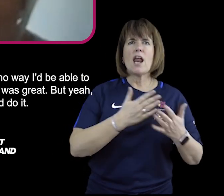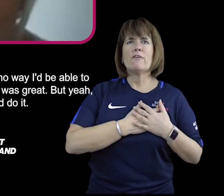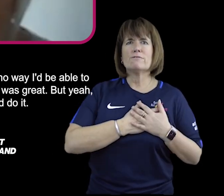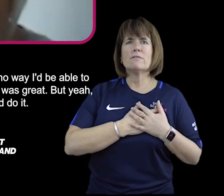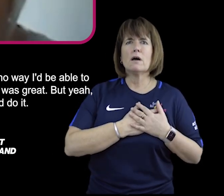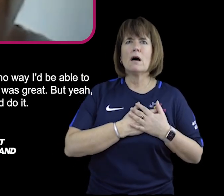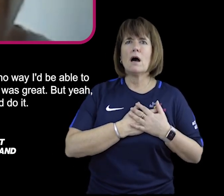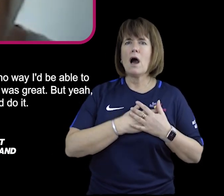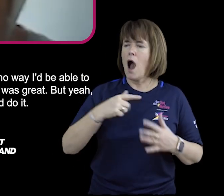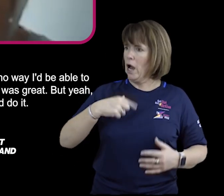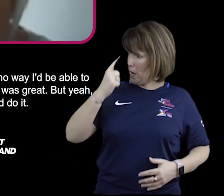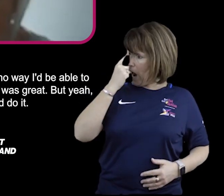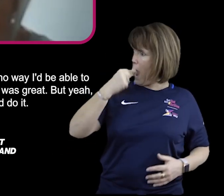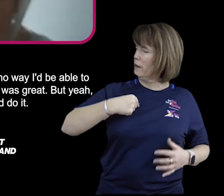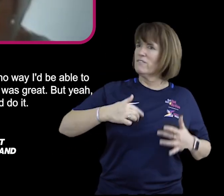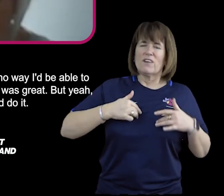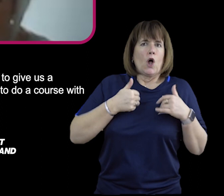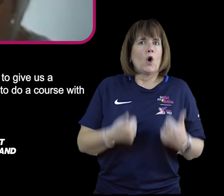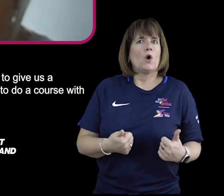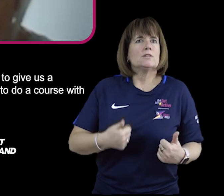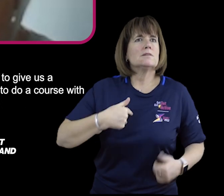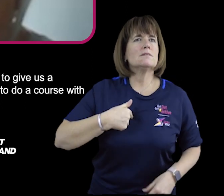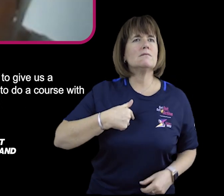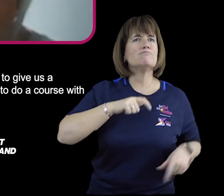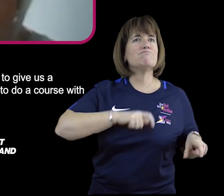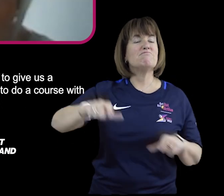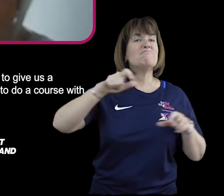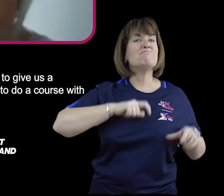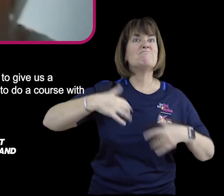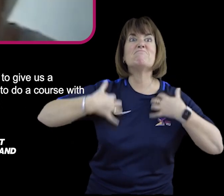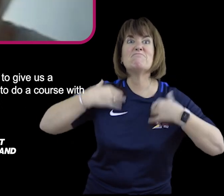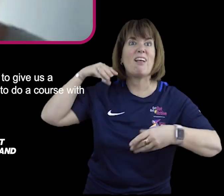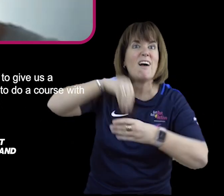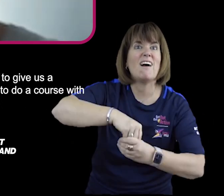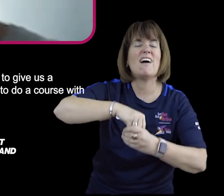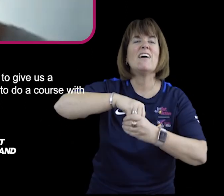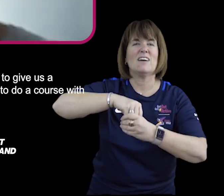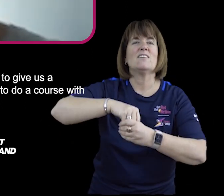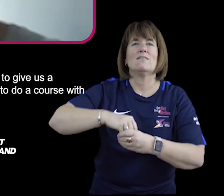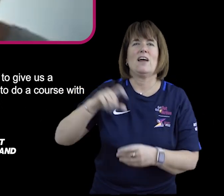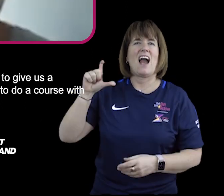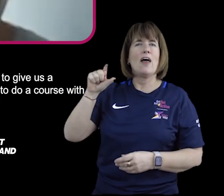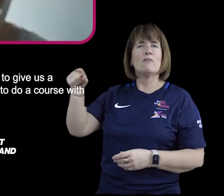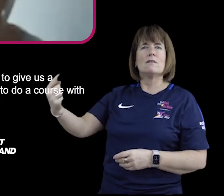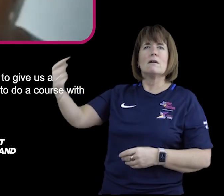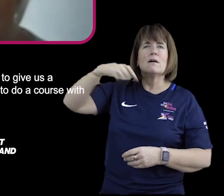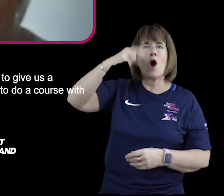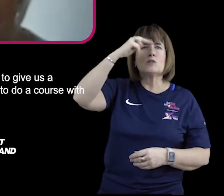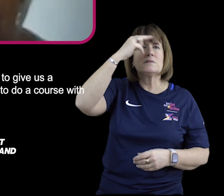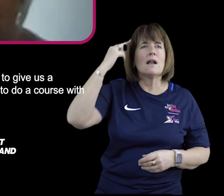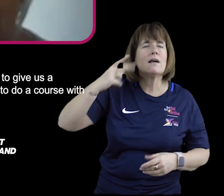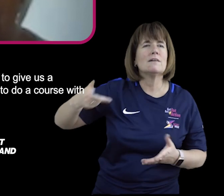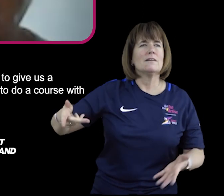minute. The moment I knew I could do it, that's when I got interested. So it went from there. Then Catherine came to the hospital